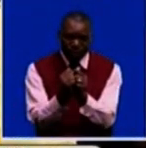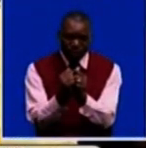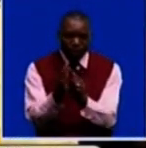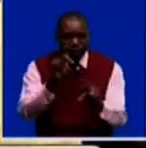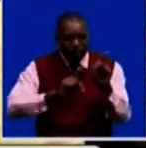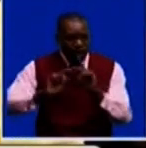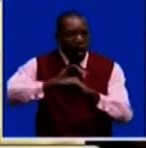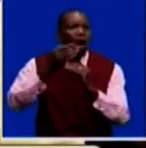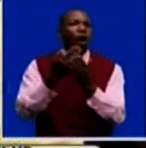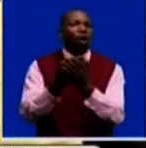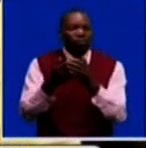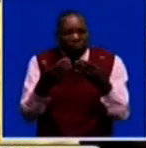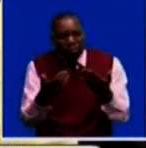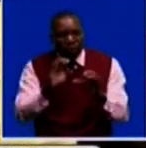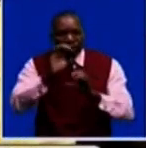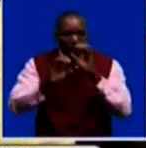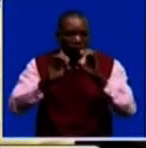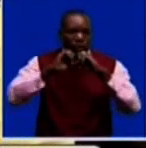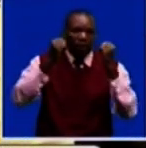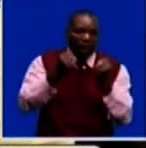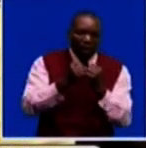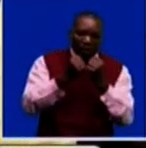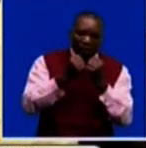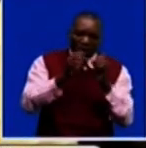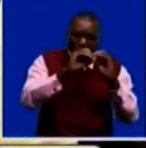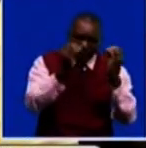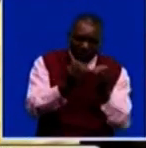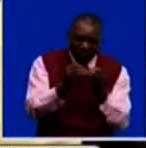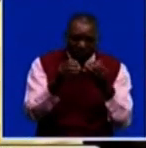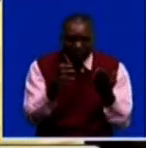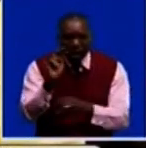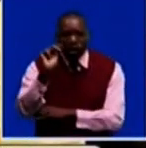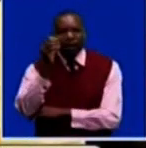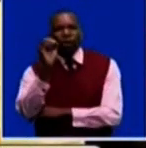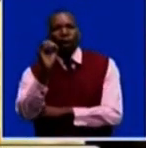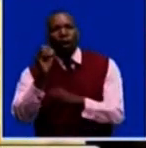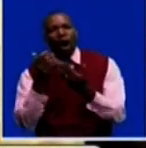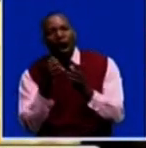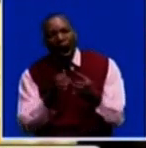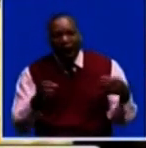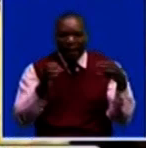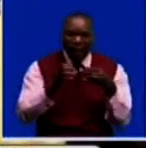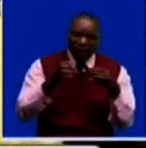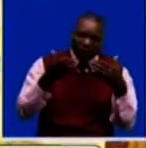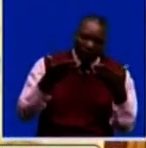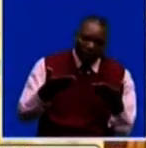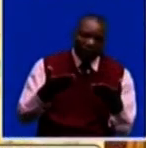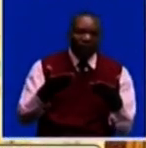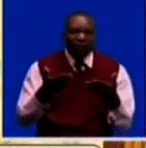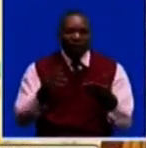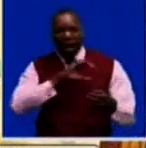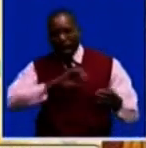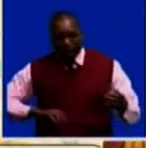That includes the civil society organizations, NGOs, the community, the corporate